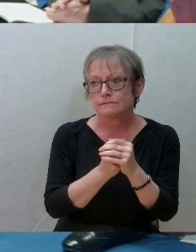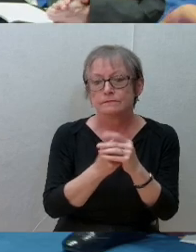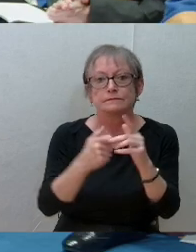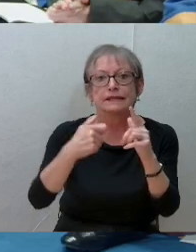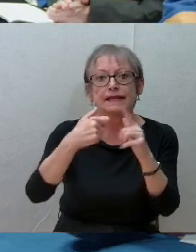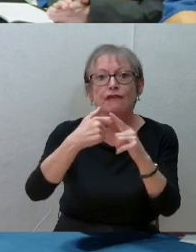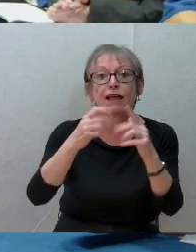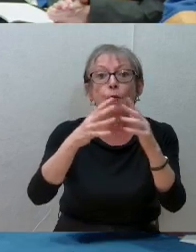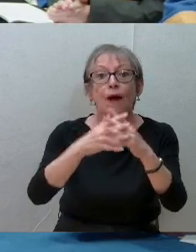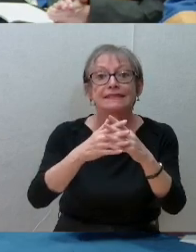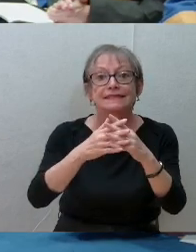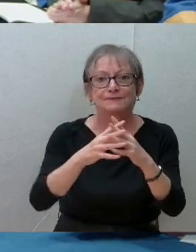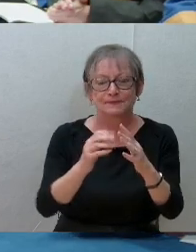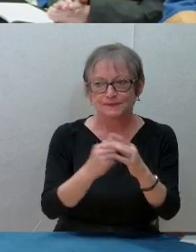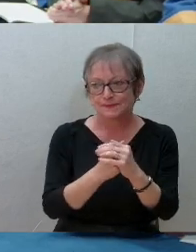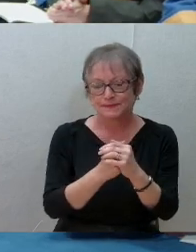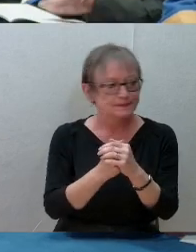Kerry White.